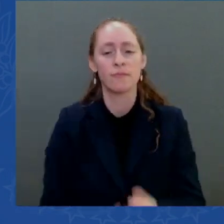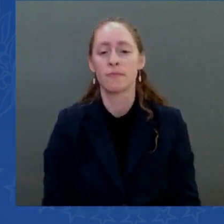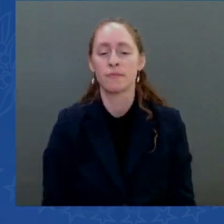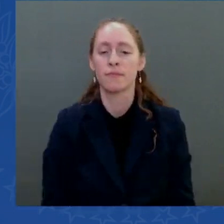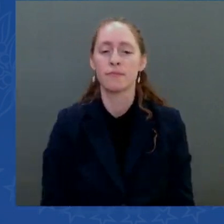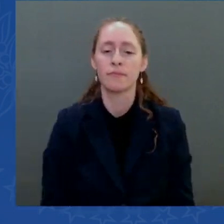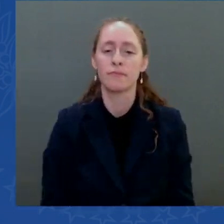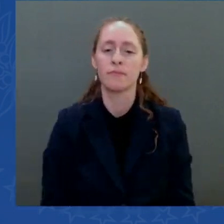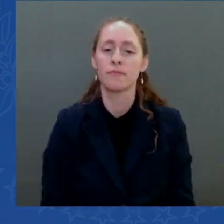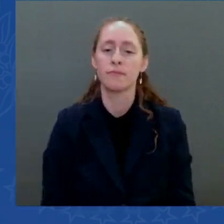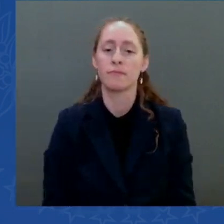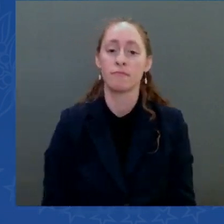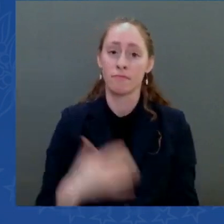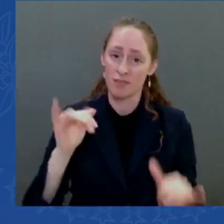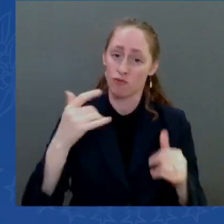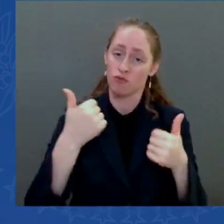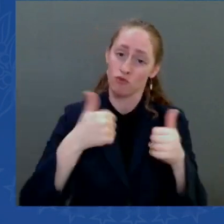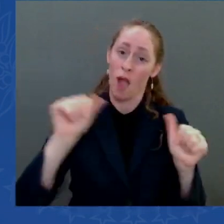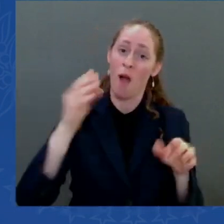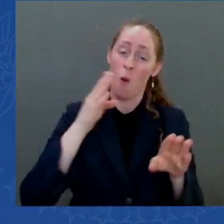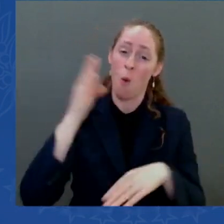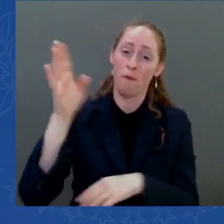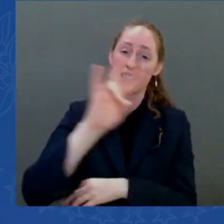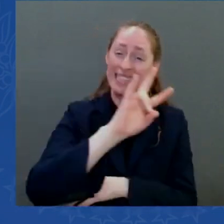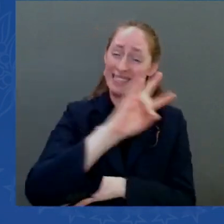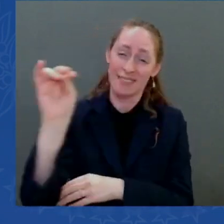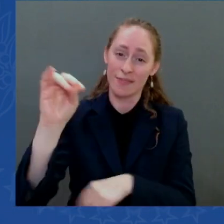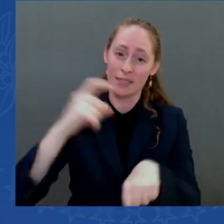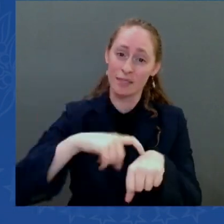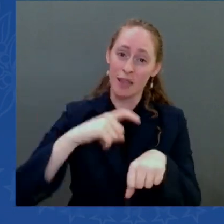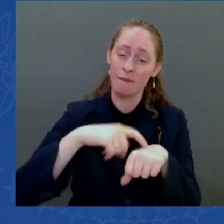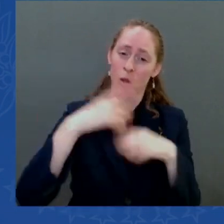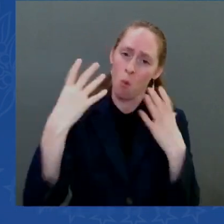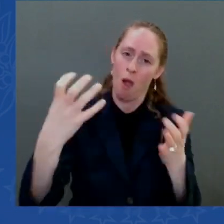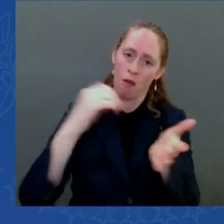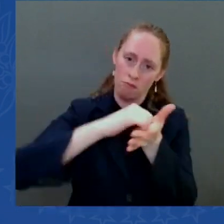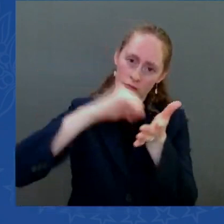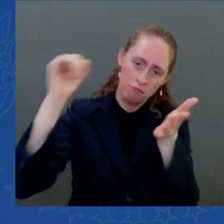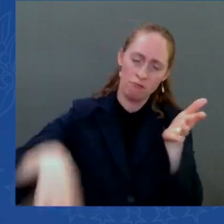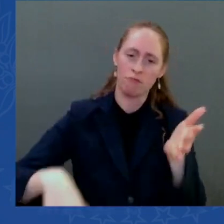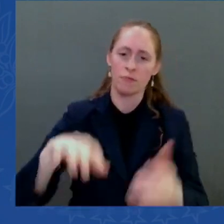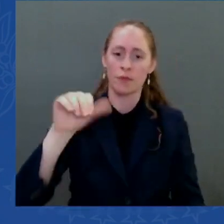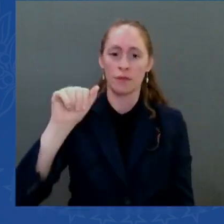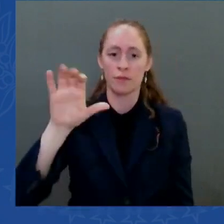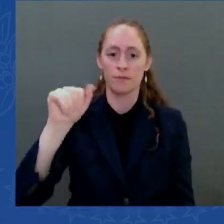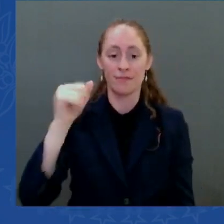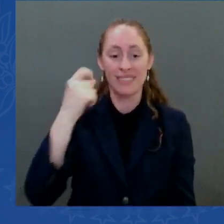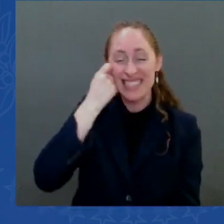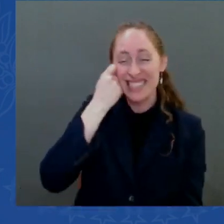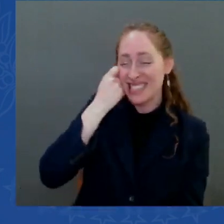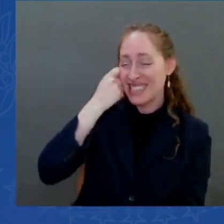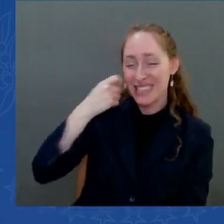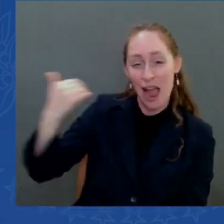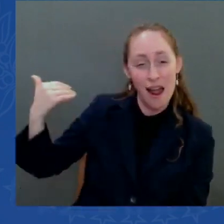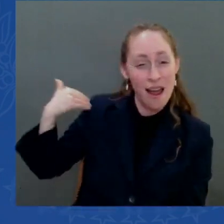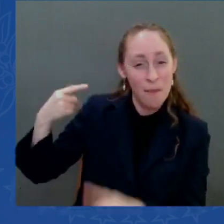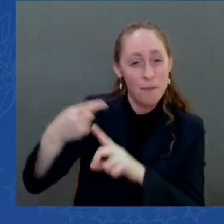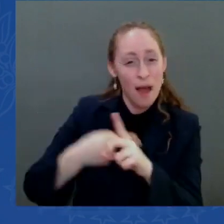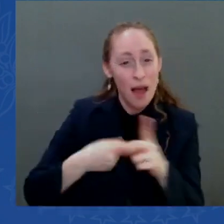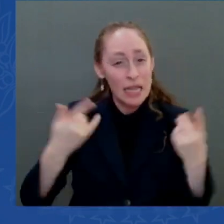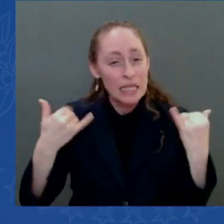Congress, 70 times. In fact, just last month, Republican Senator Ron Johnson of Wisconsin